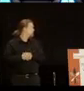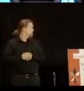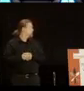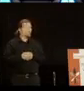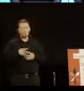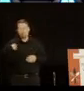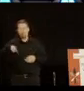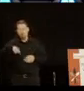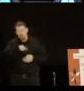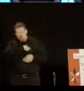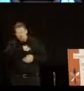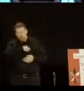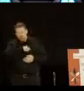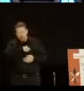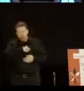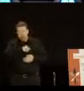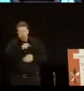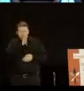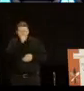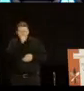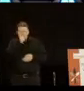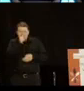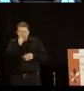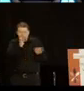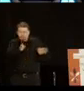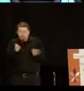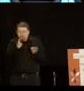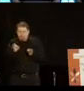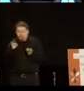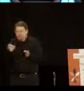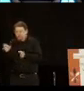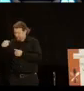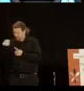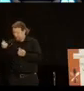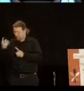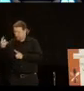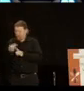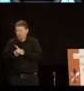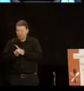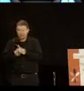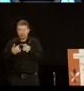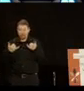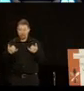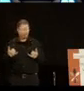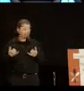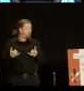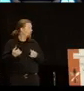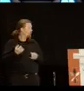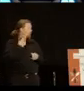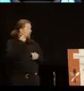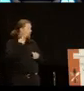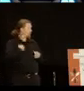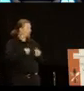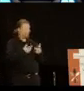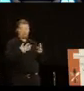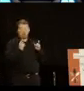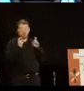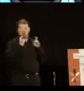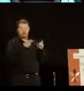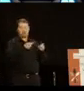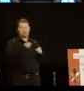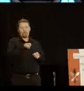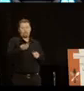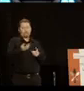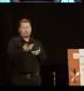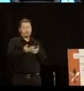we've all been conspiring over the last couple of months now to give you a couple of tokens of